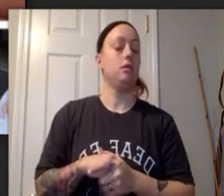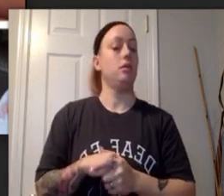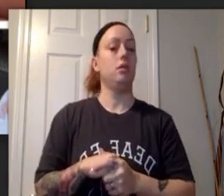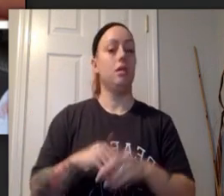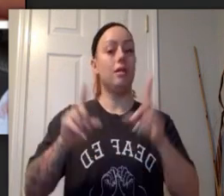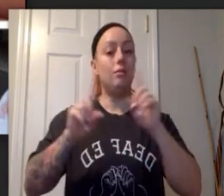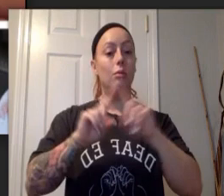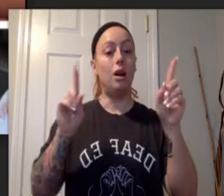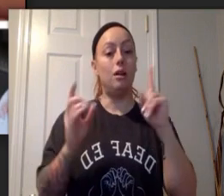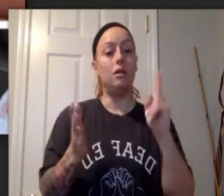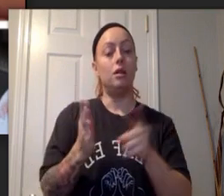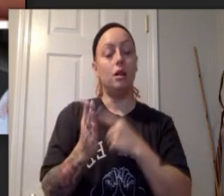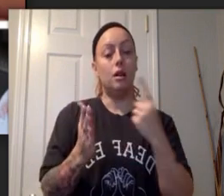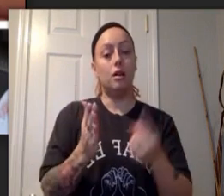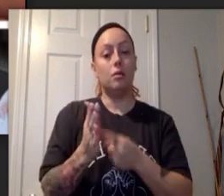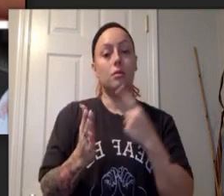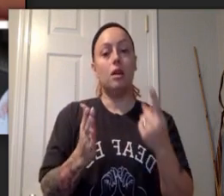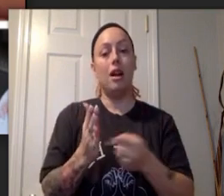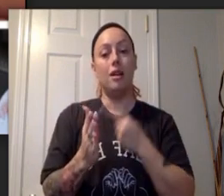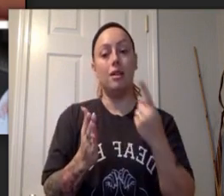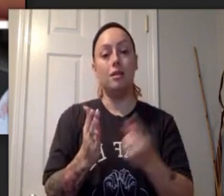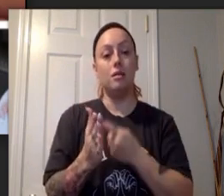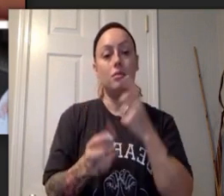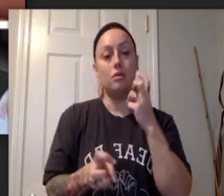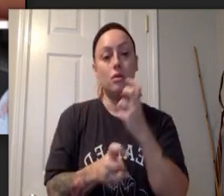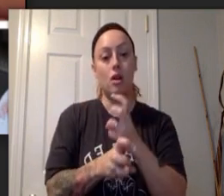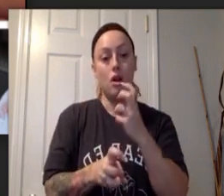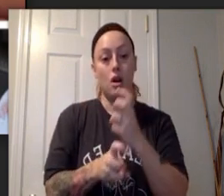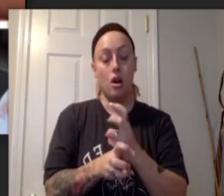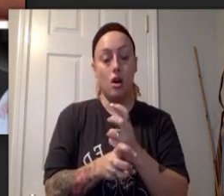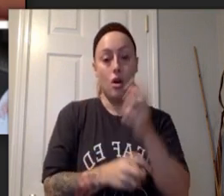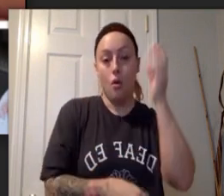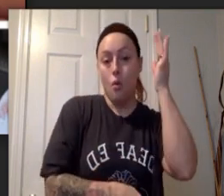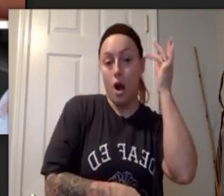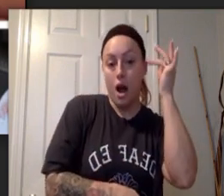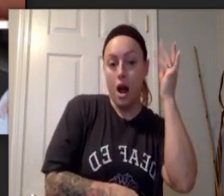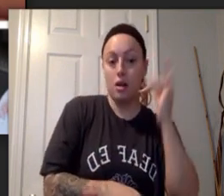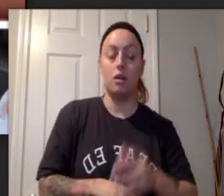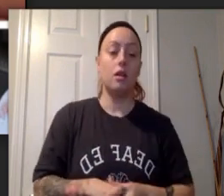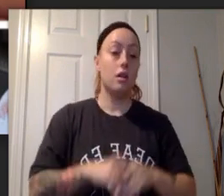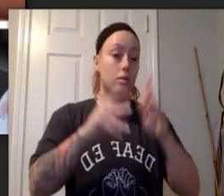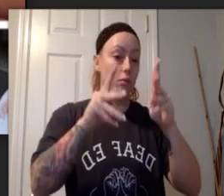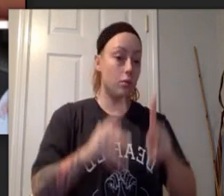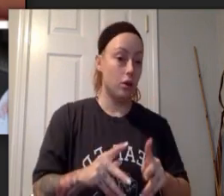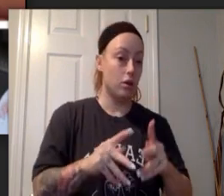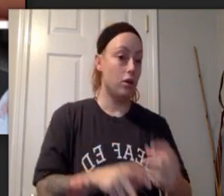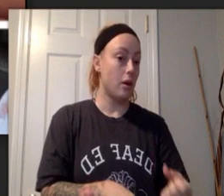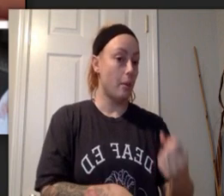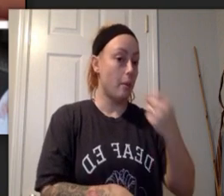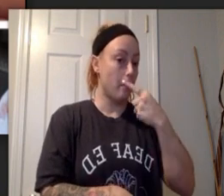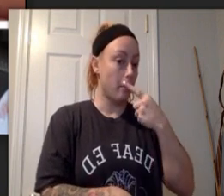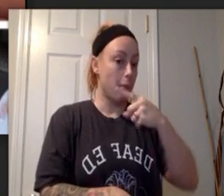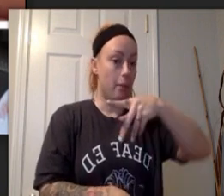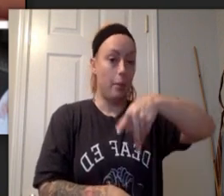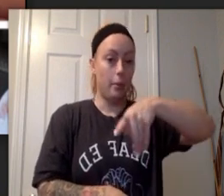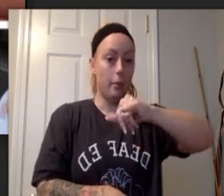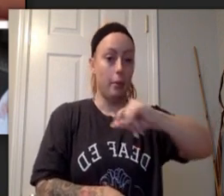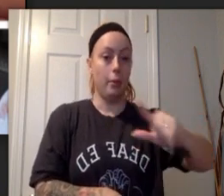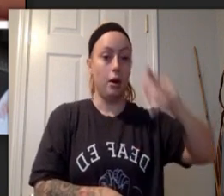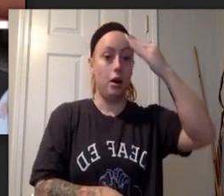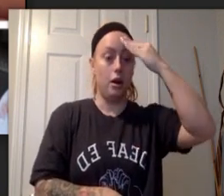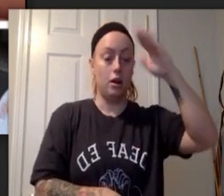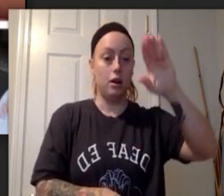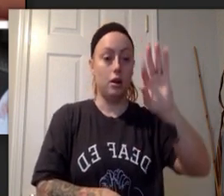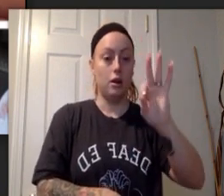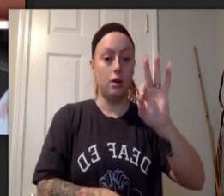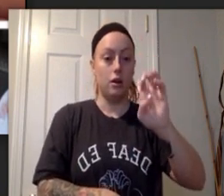lost loved ones to fentanyl. Um, because, yes, a person who takes a pill and does not know that there is fentanyl in it, that